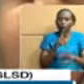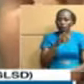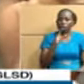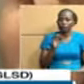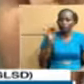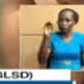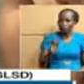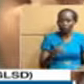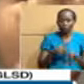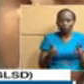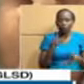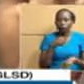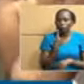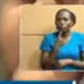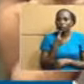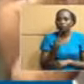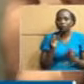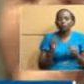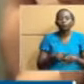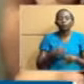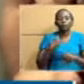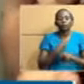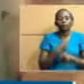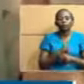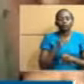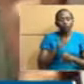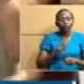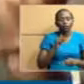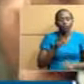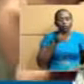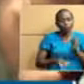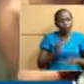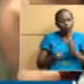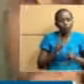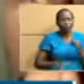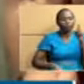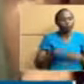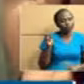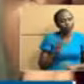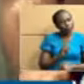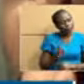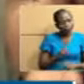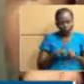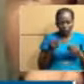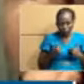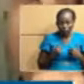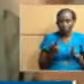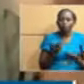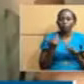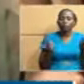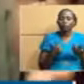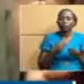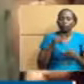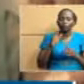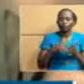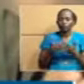but who says that once you are born, you must walk and therefore run and win a marathon? We've been into a journey, designing legal and policy frameworks.